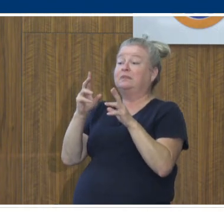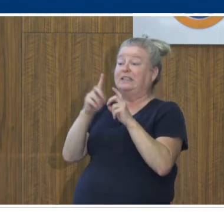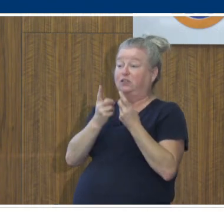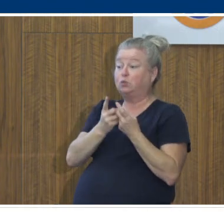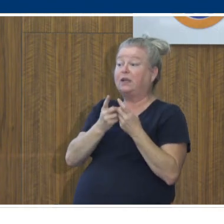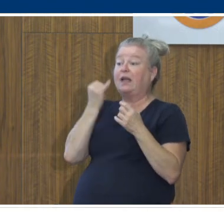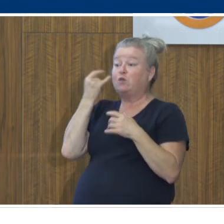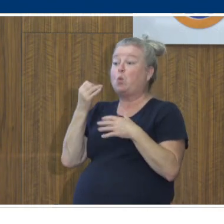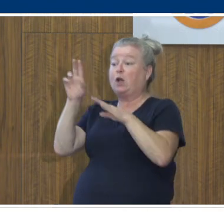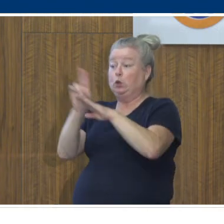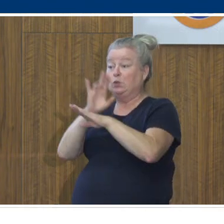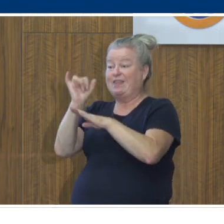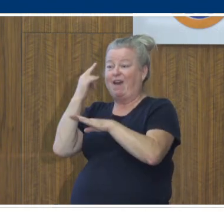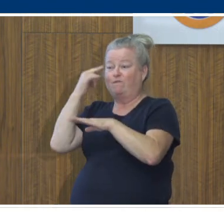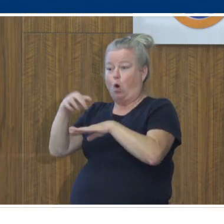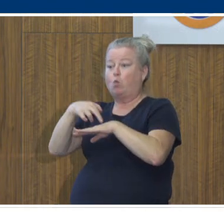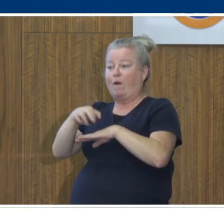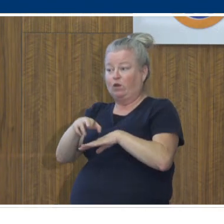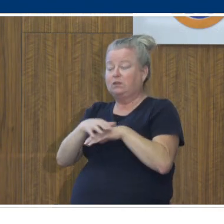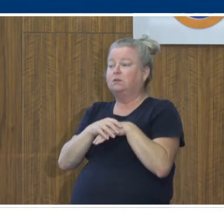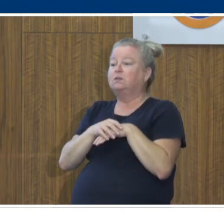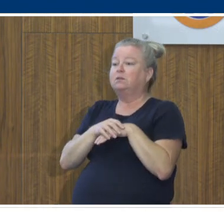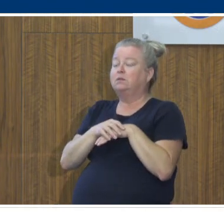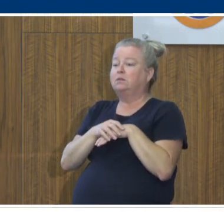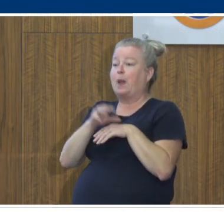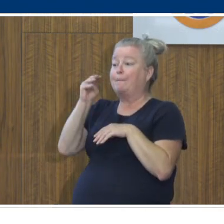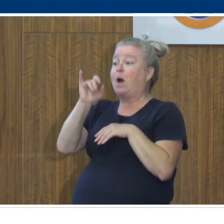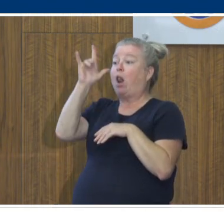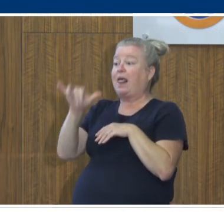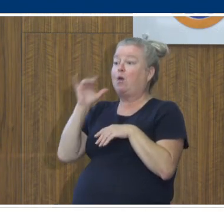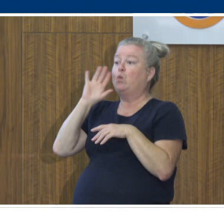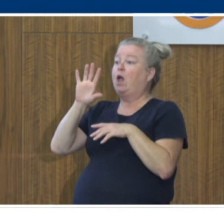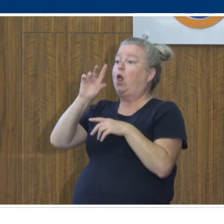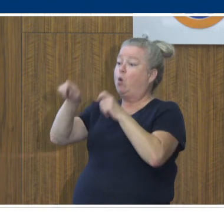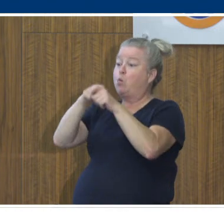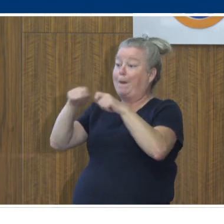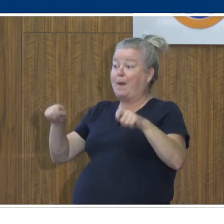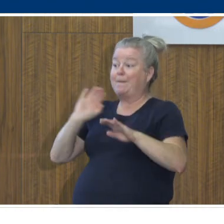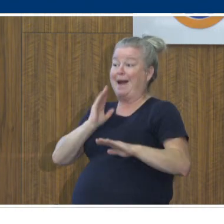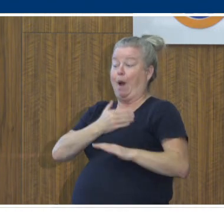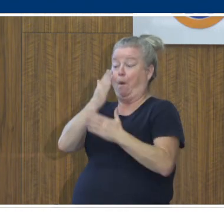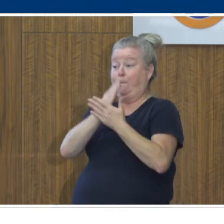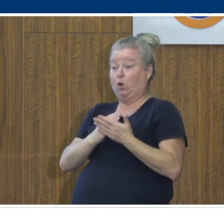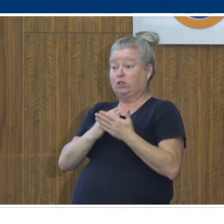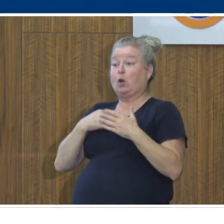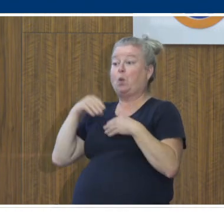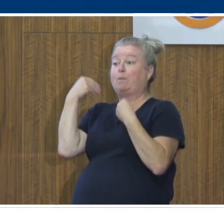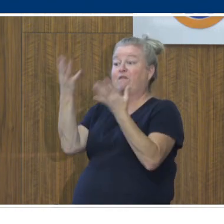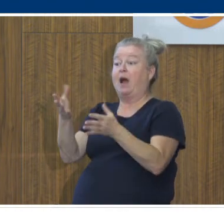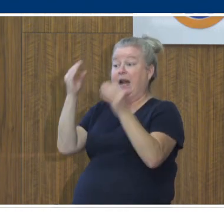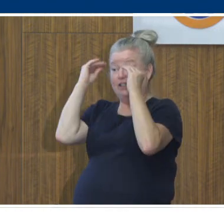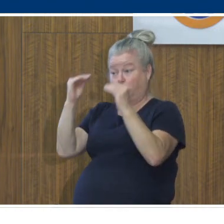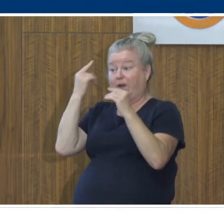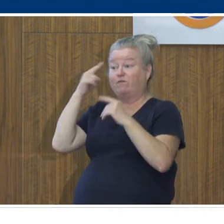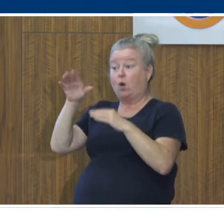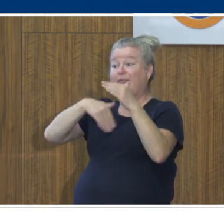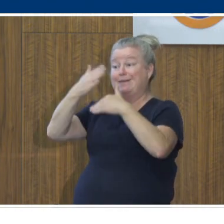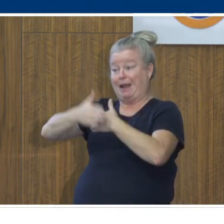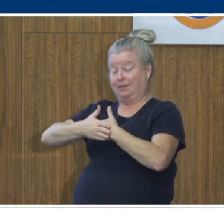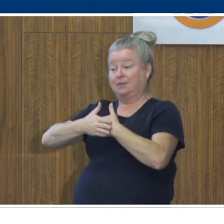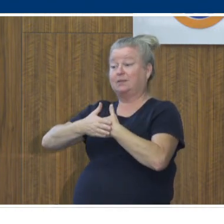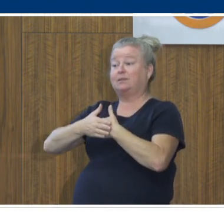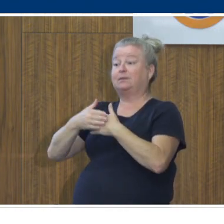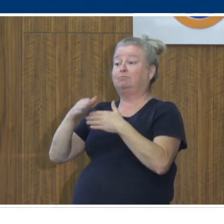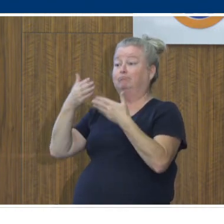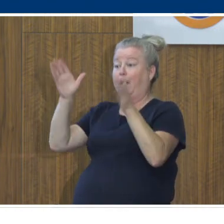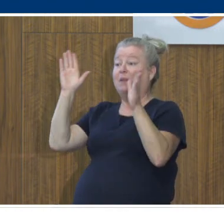those as a reference. So Molly will now wrap up our portion, and then she'll give instructions for what we're going to do next in public